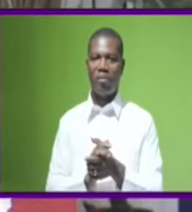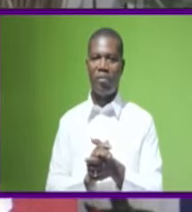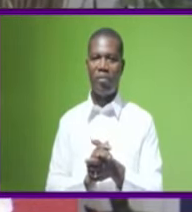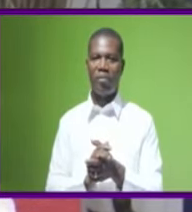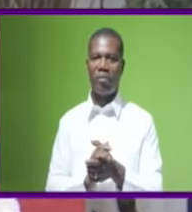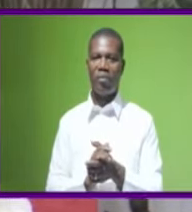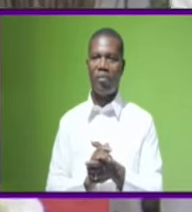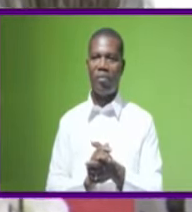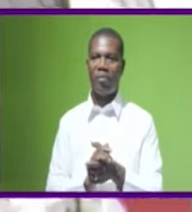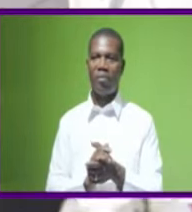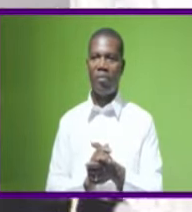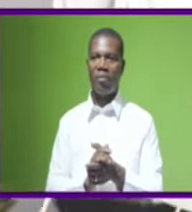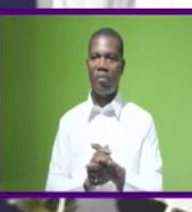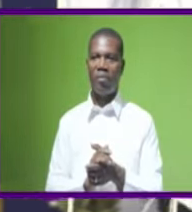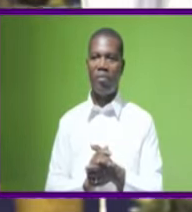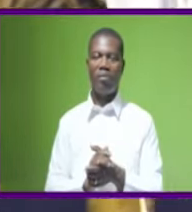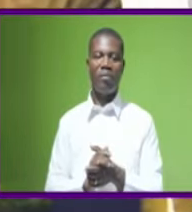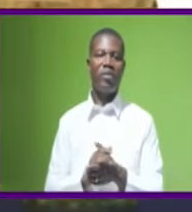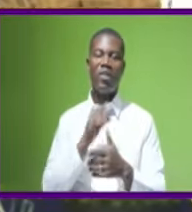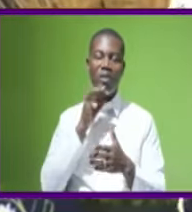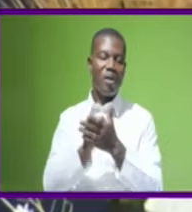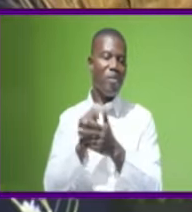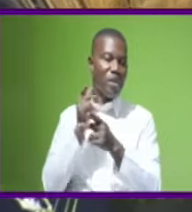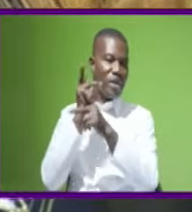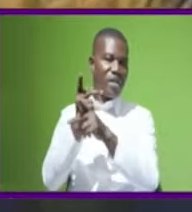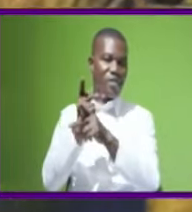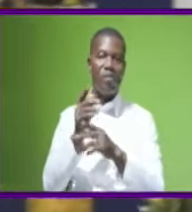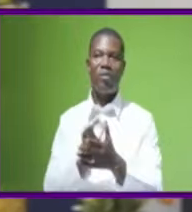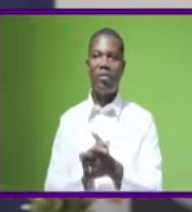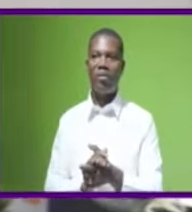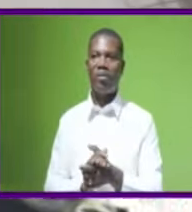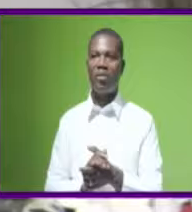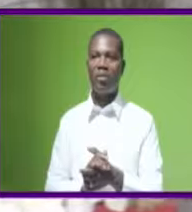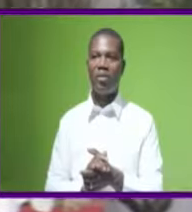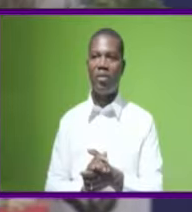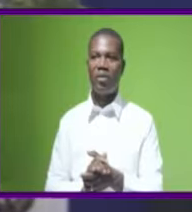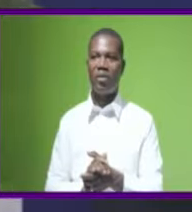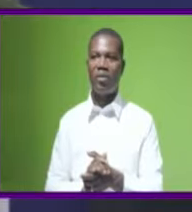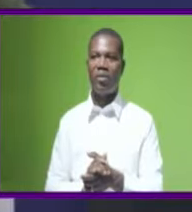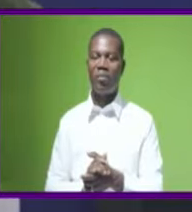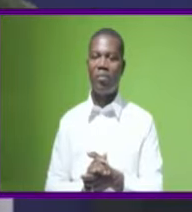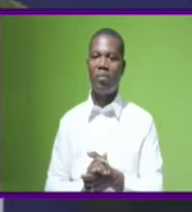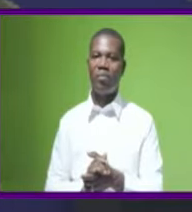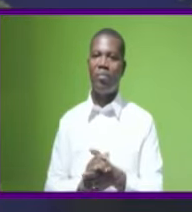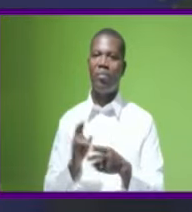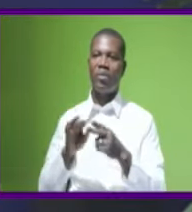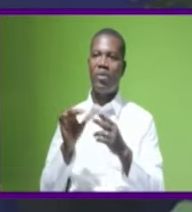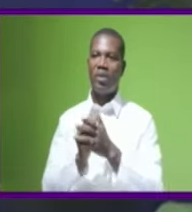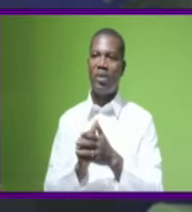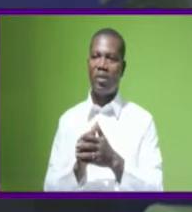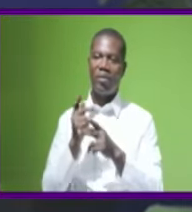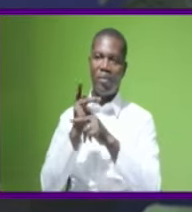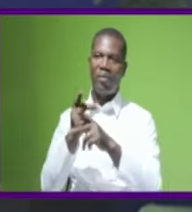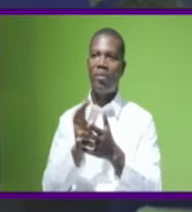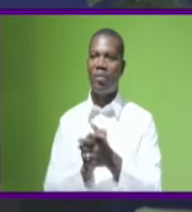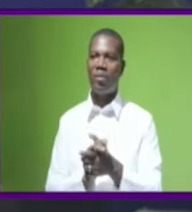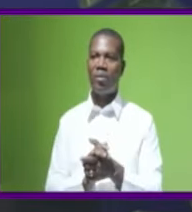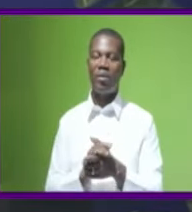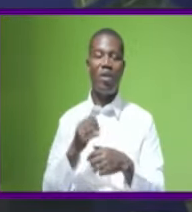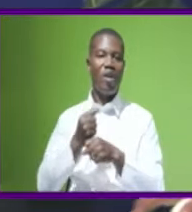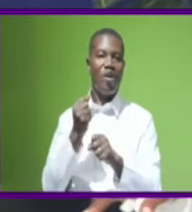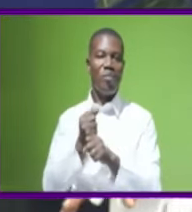Question. Tenadem. What baptize you? Yes. Siamano. Mema wa